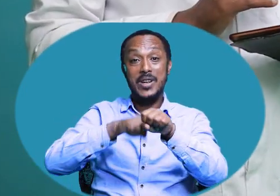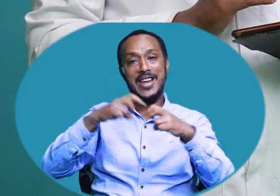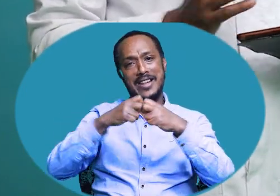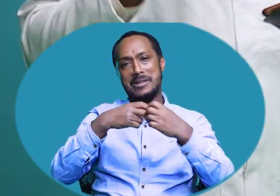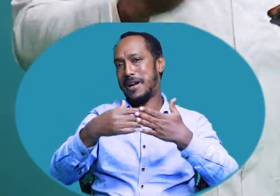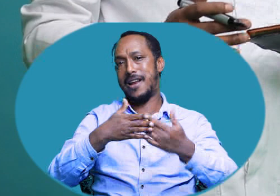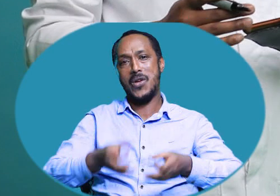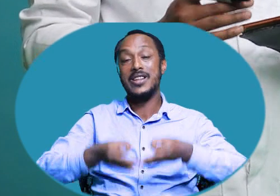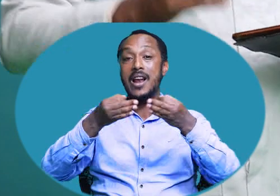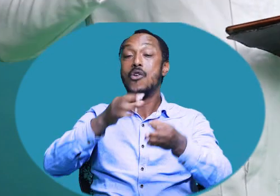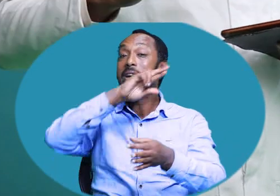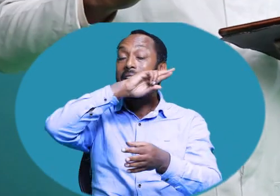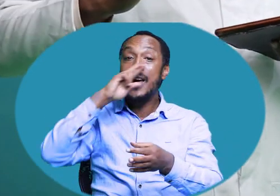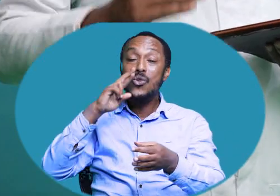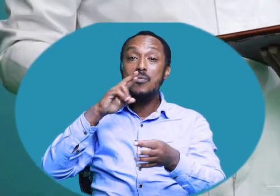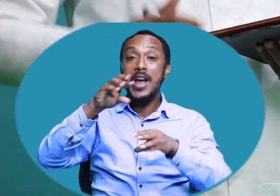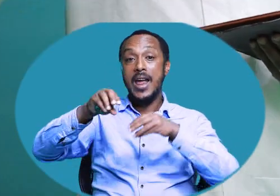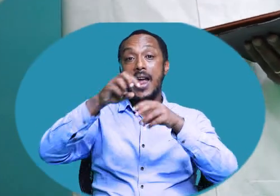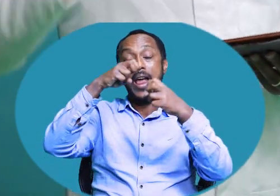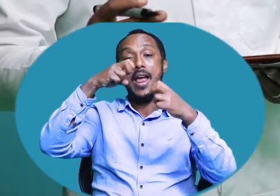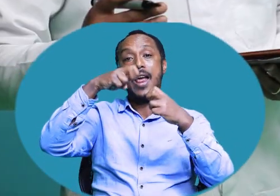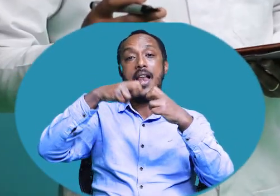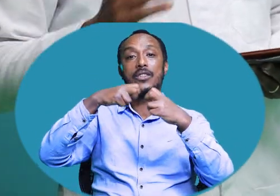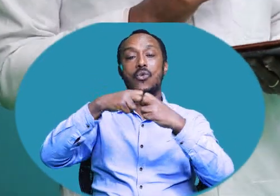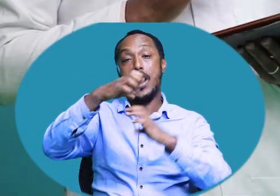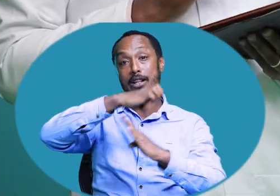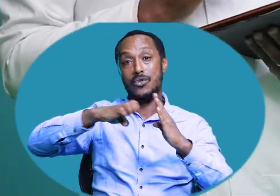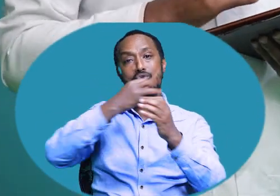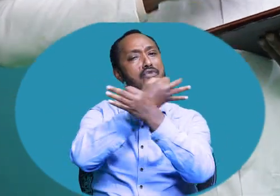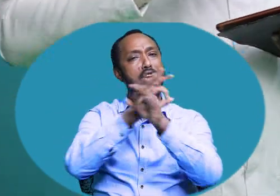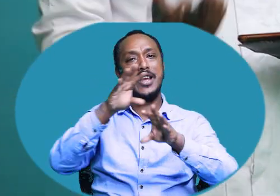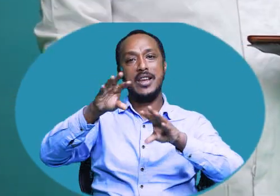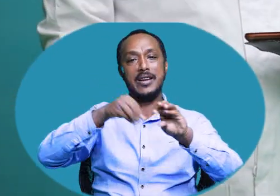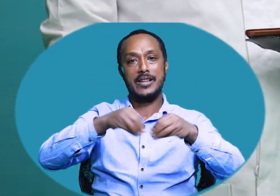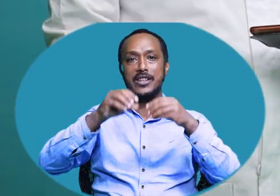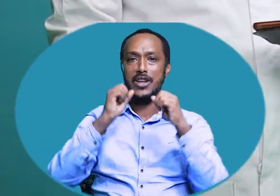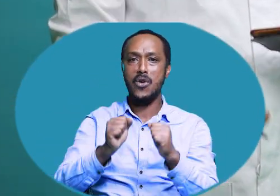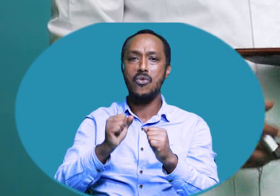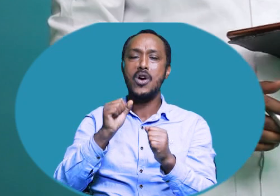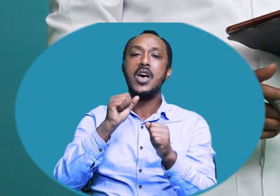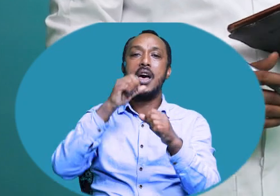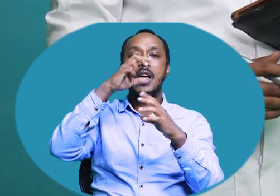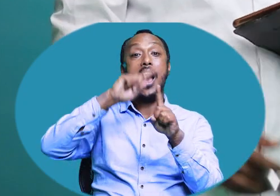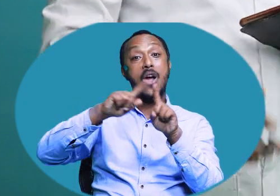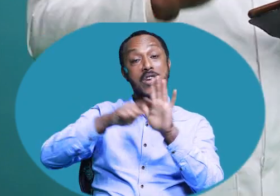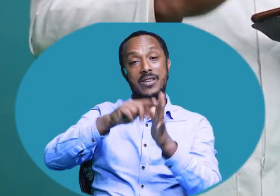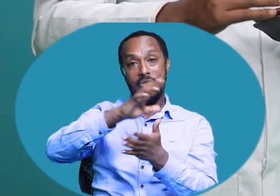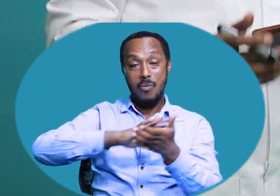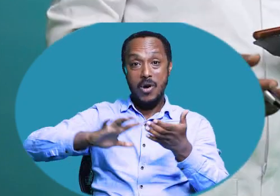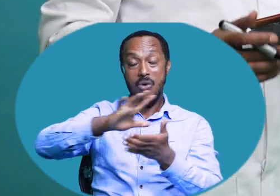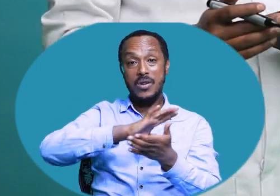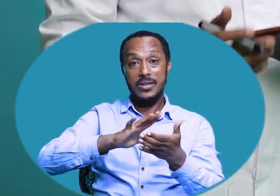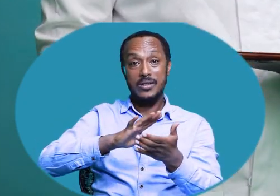conduct electricity. Ionic compounds are high melting point, high boiling point. Ionic compounds are non-volatile. Ionic compounds are